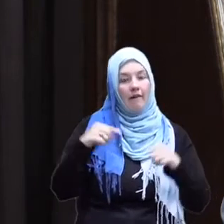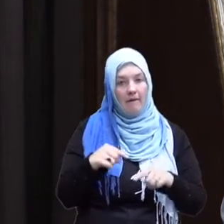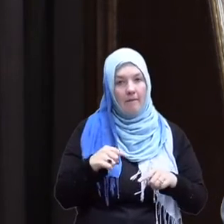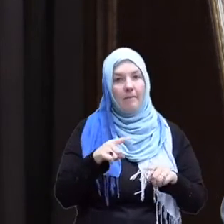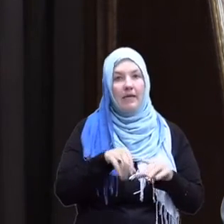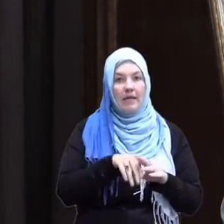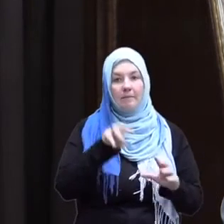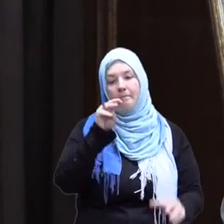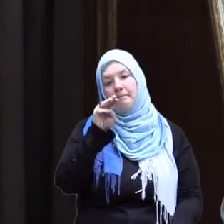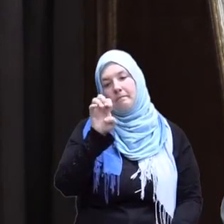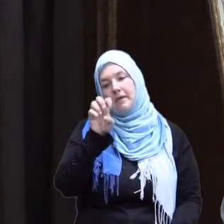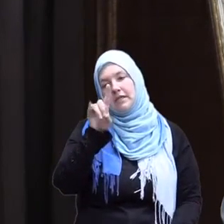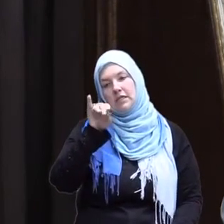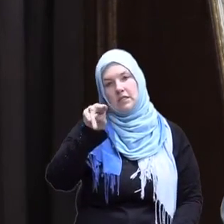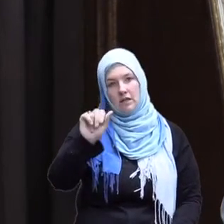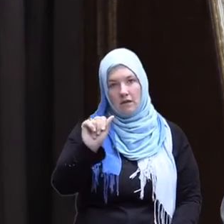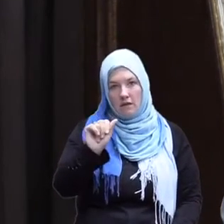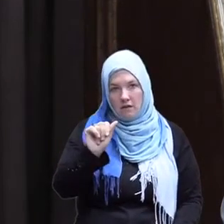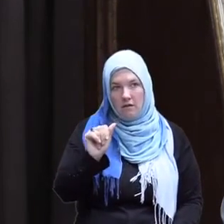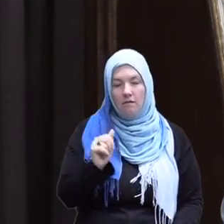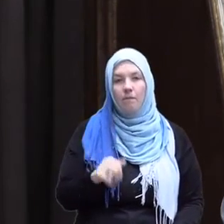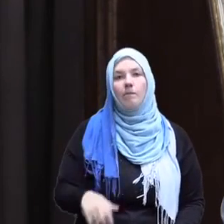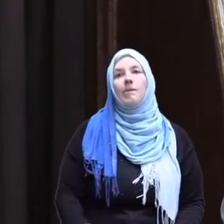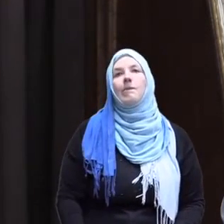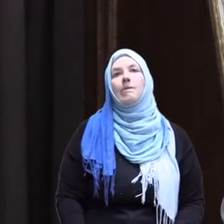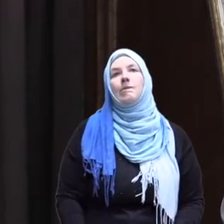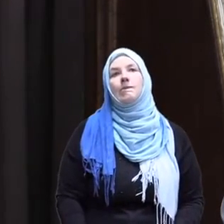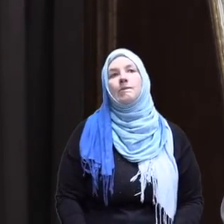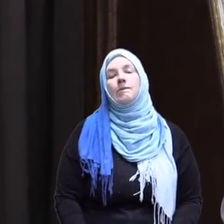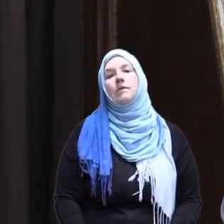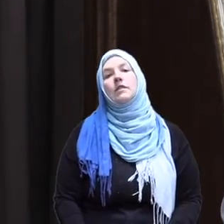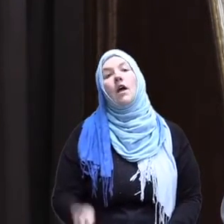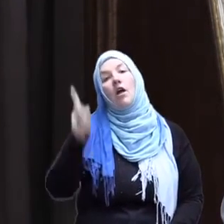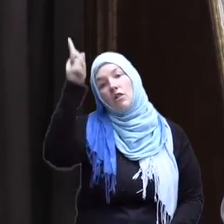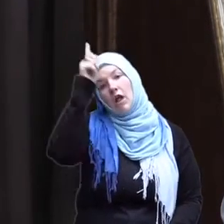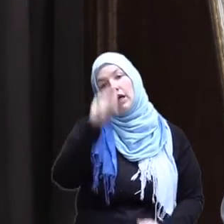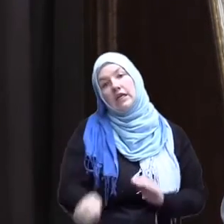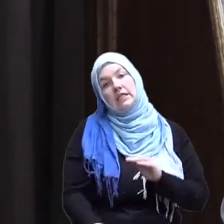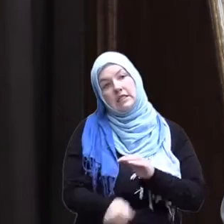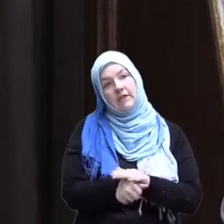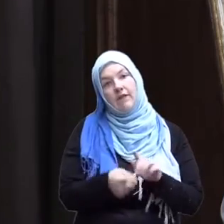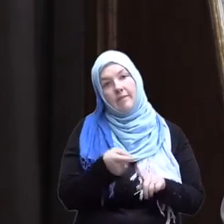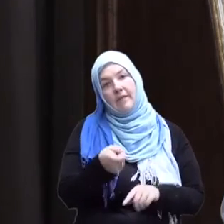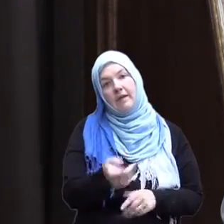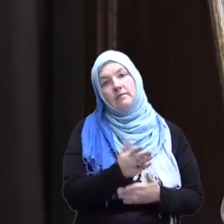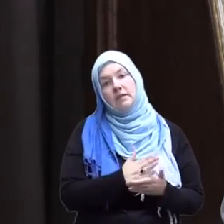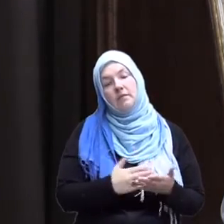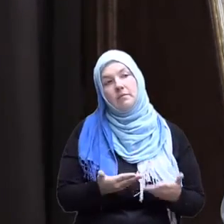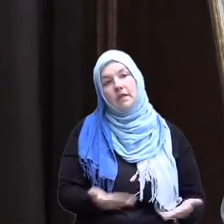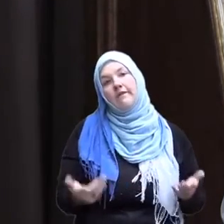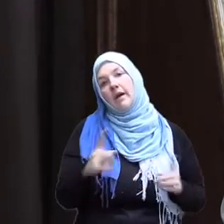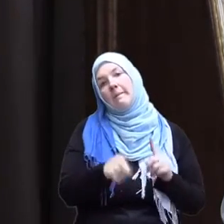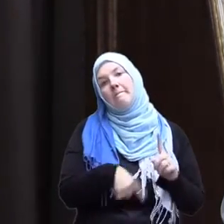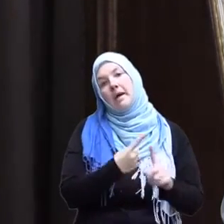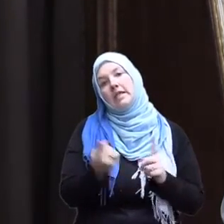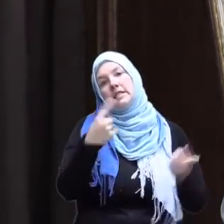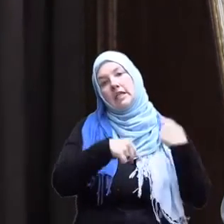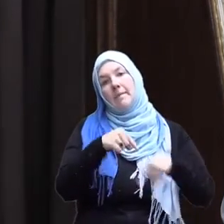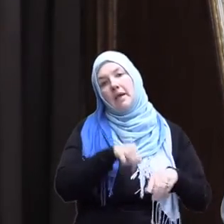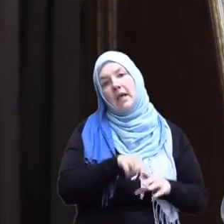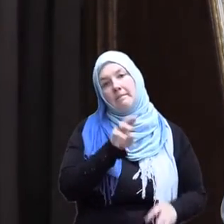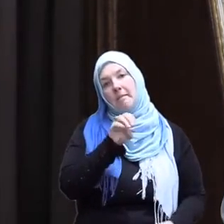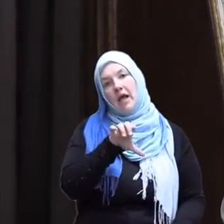in Medina. Allah subhanahu wa ta'ala concealed for them some stuff about his coming in